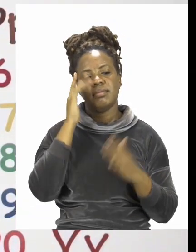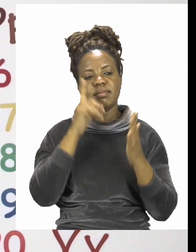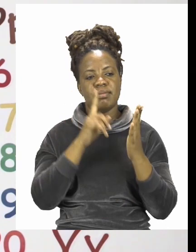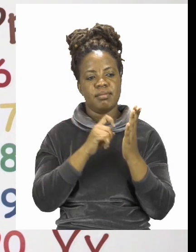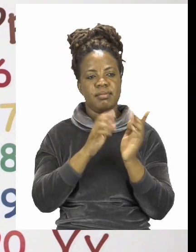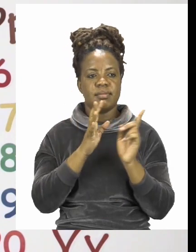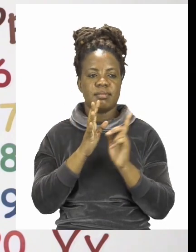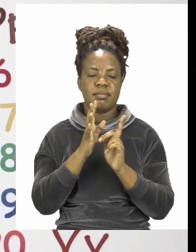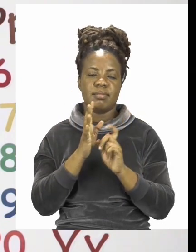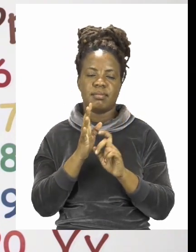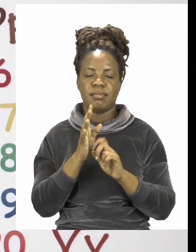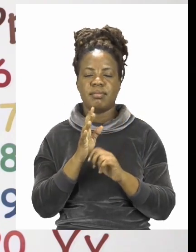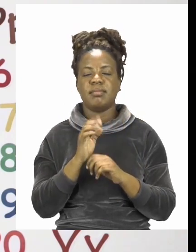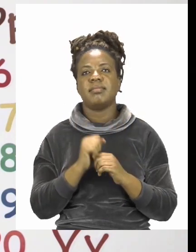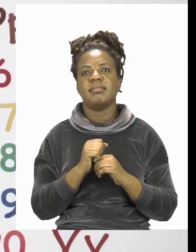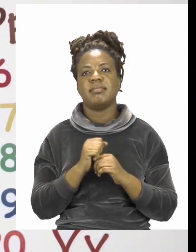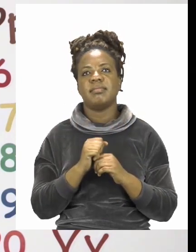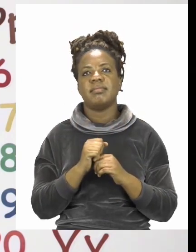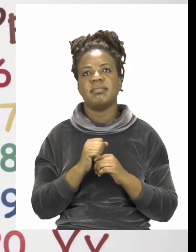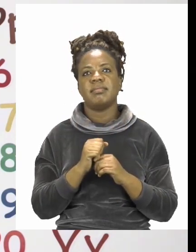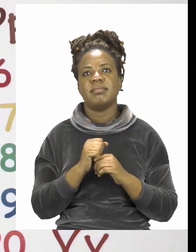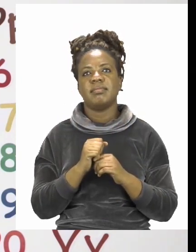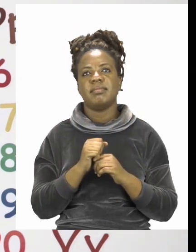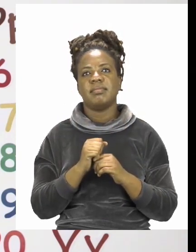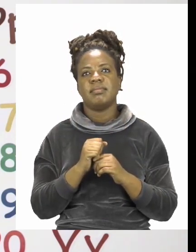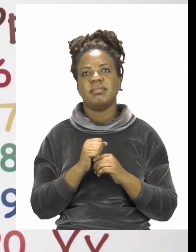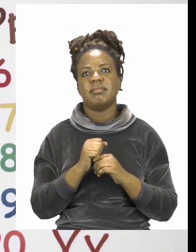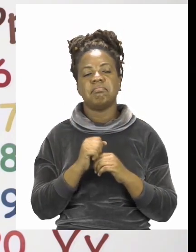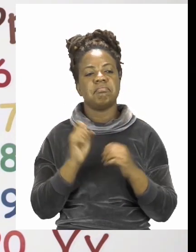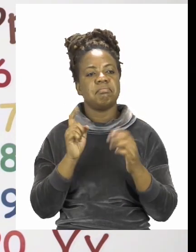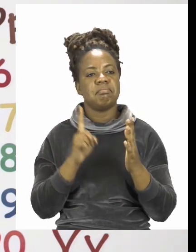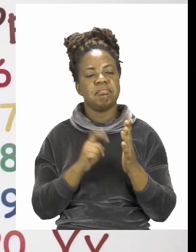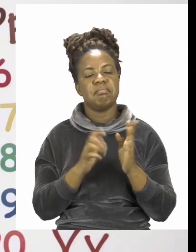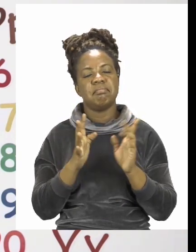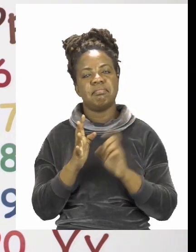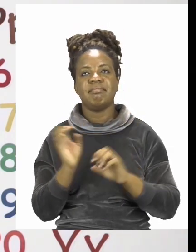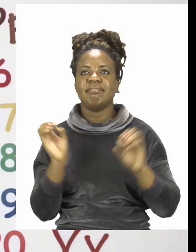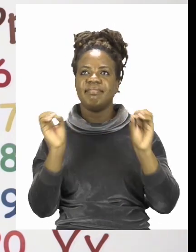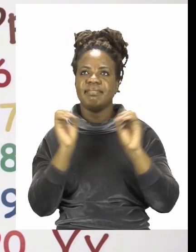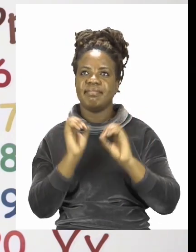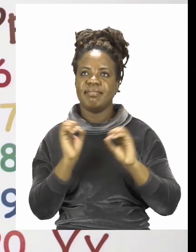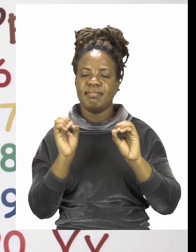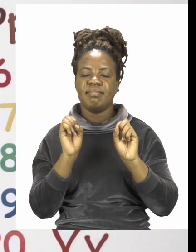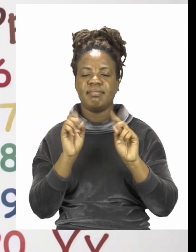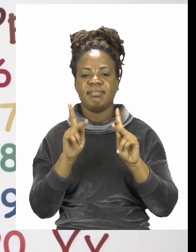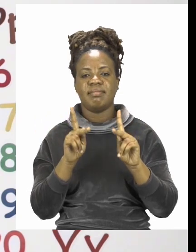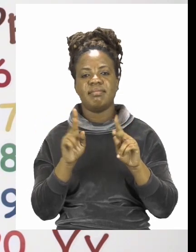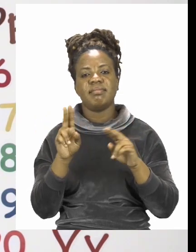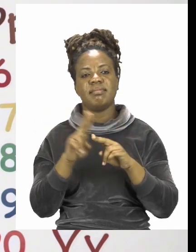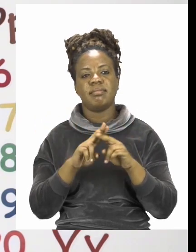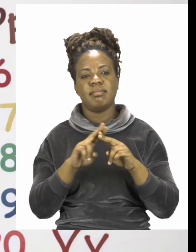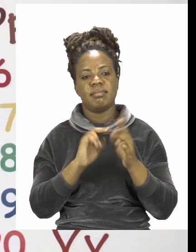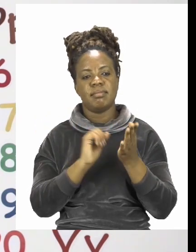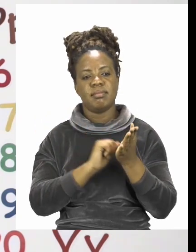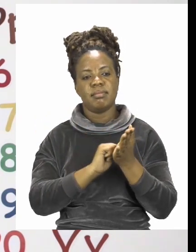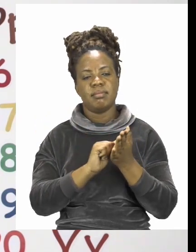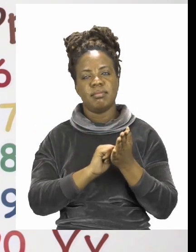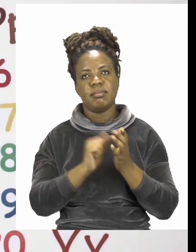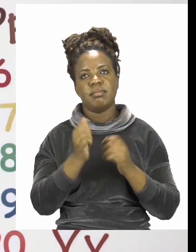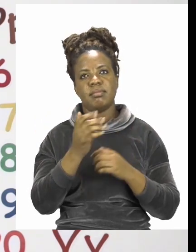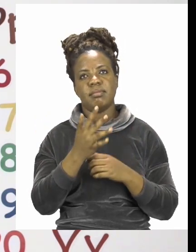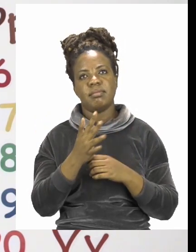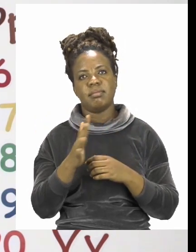sanitize. Remember, if you don't have sanitizer, that's okay. You can use soap and